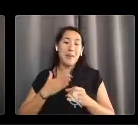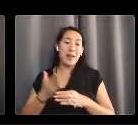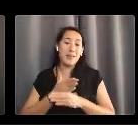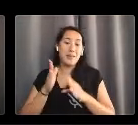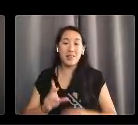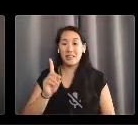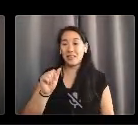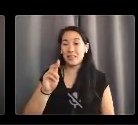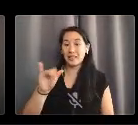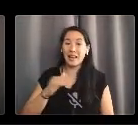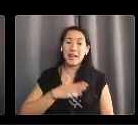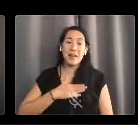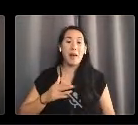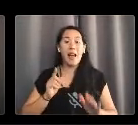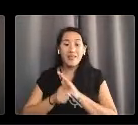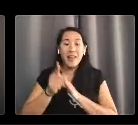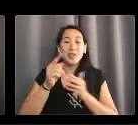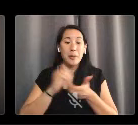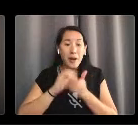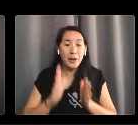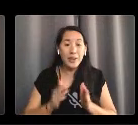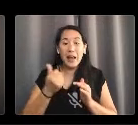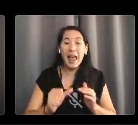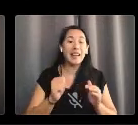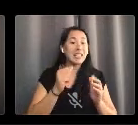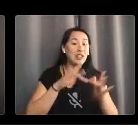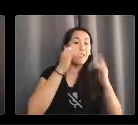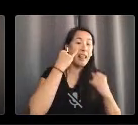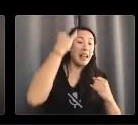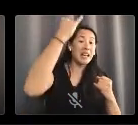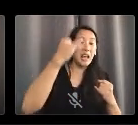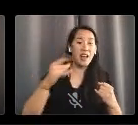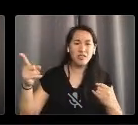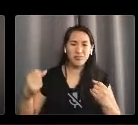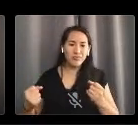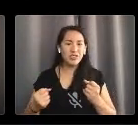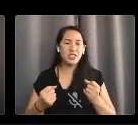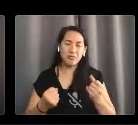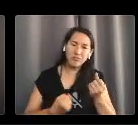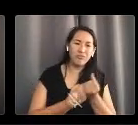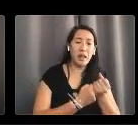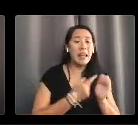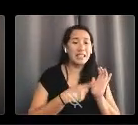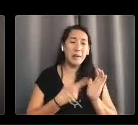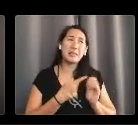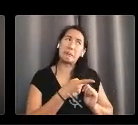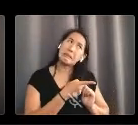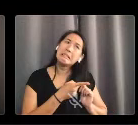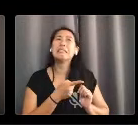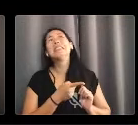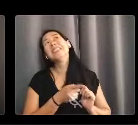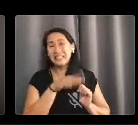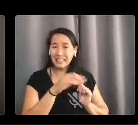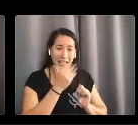partner. She goes with any travel idea that I might have. She also backs me out of a lot of ideas that I might have because it's quite